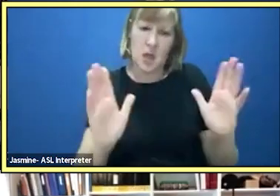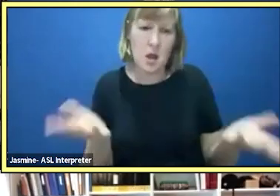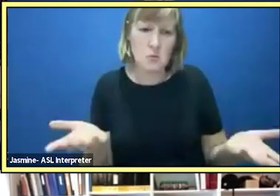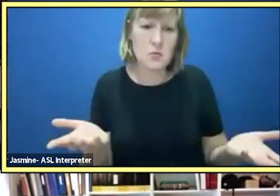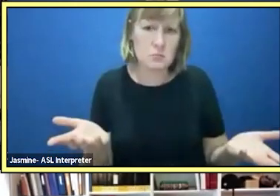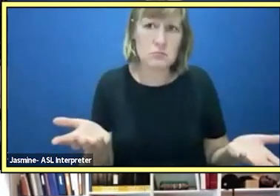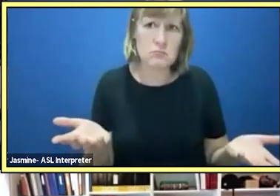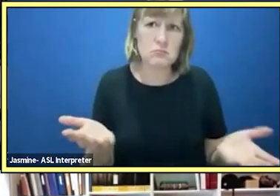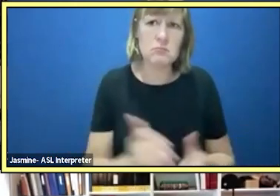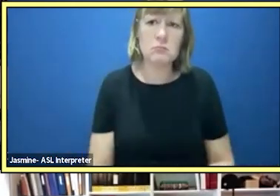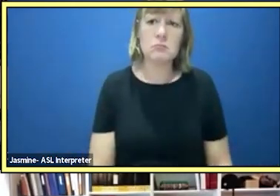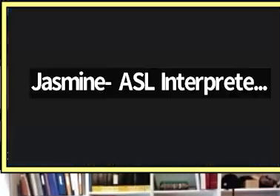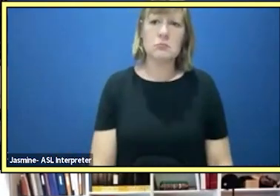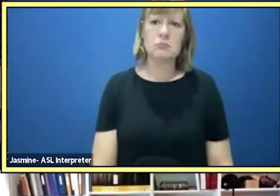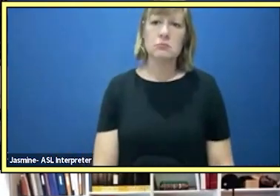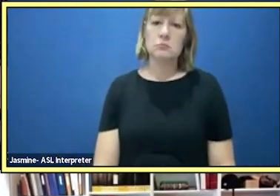Okay.